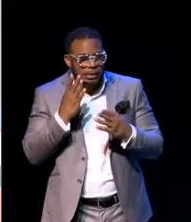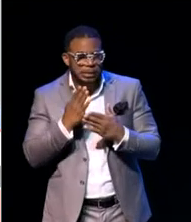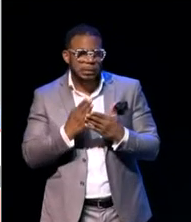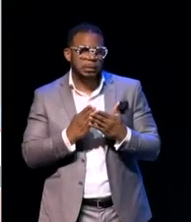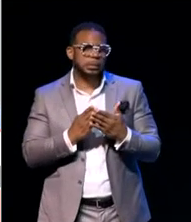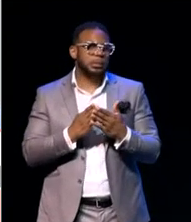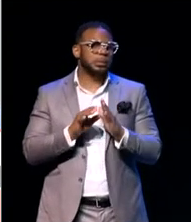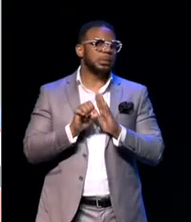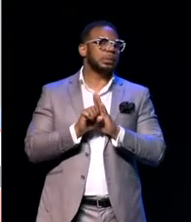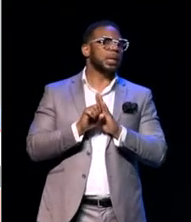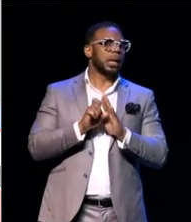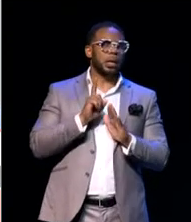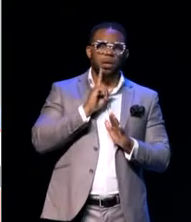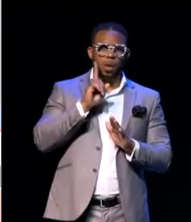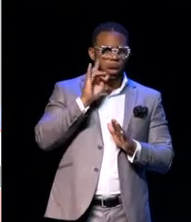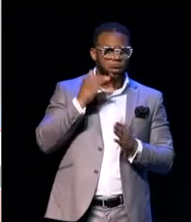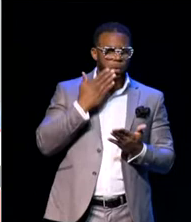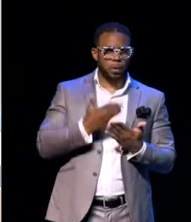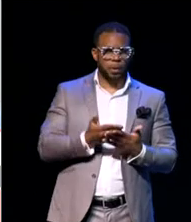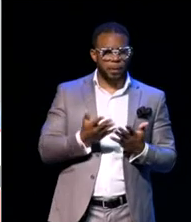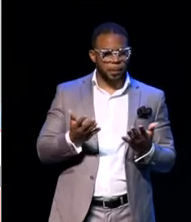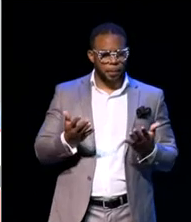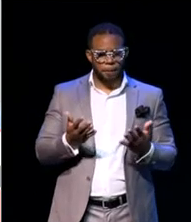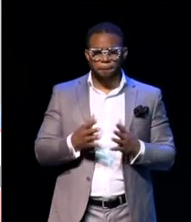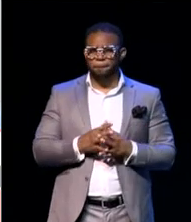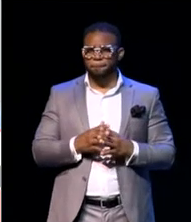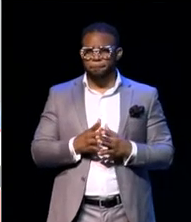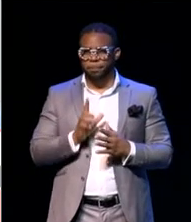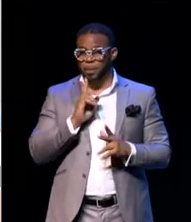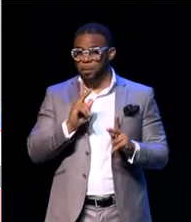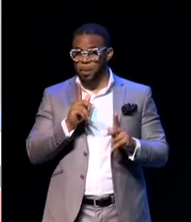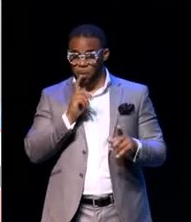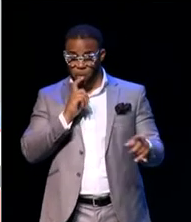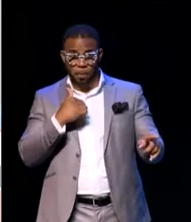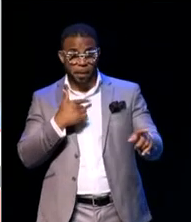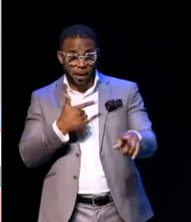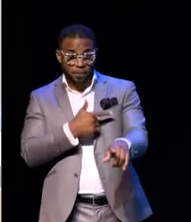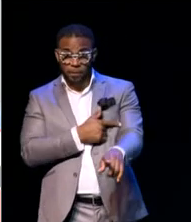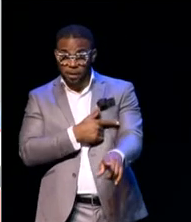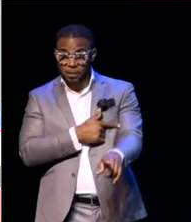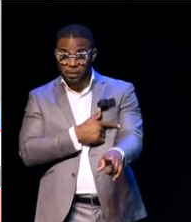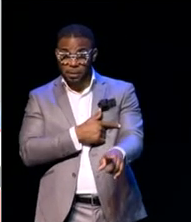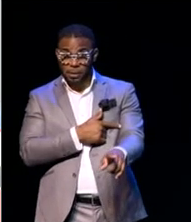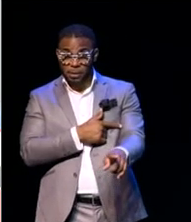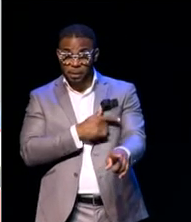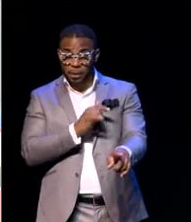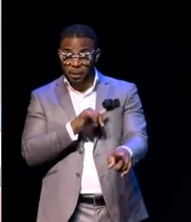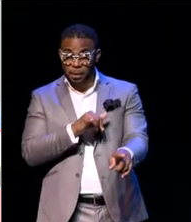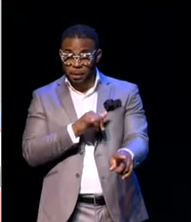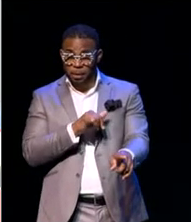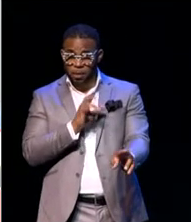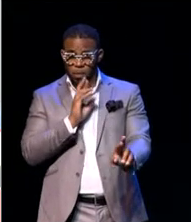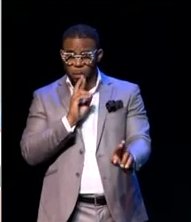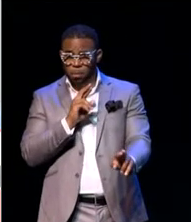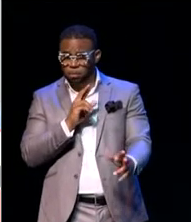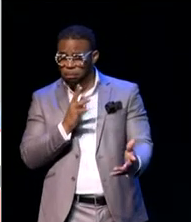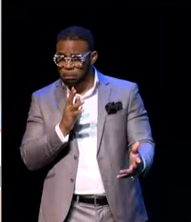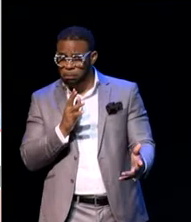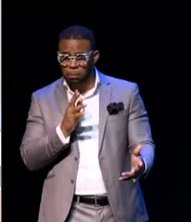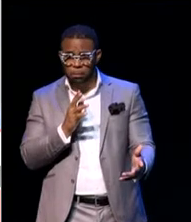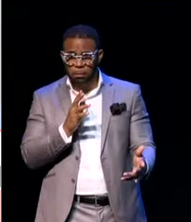some signs that don't look so good. There are people who've been vaccinated that have